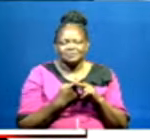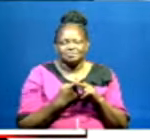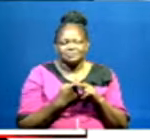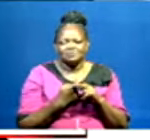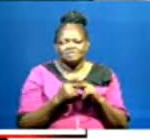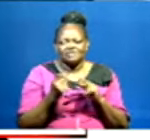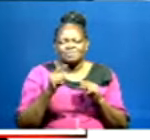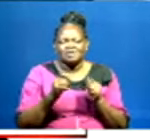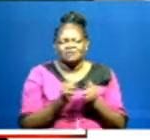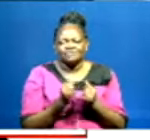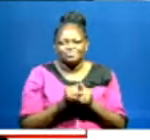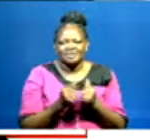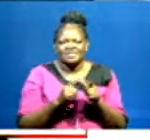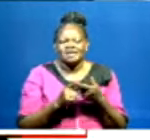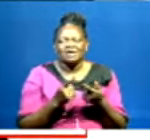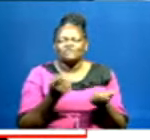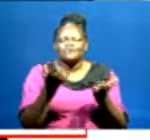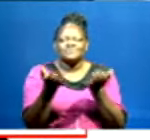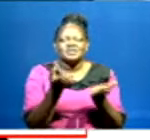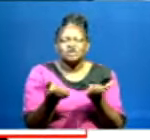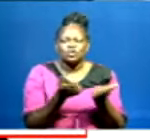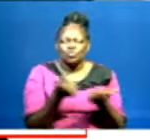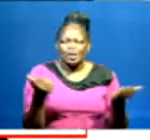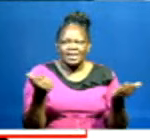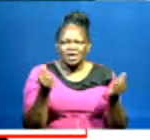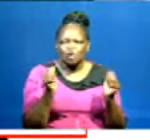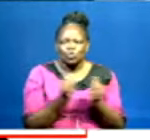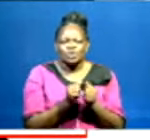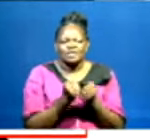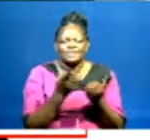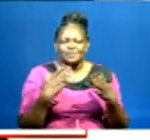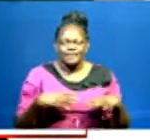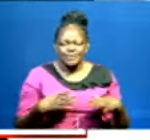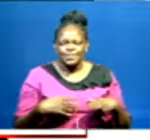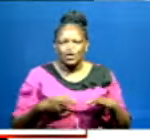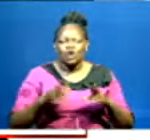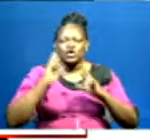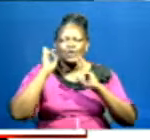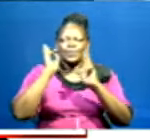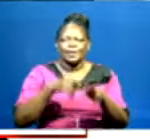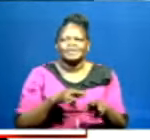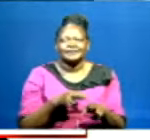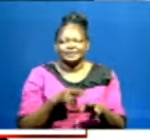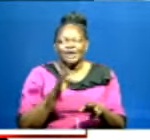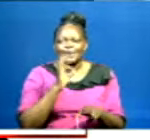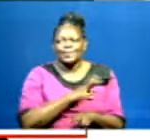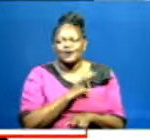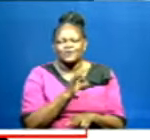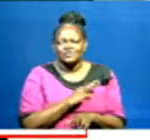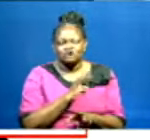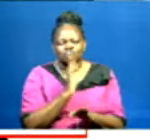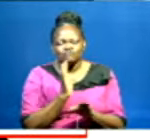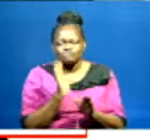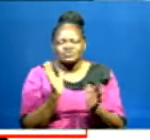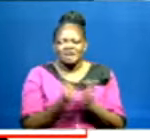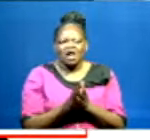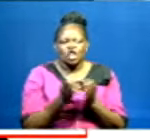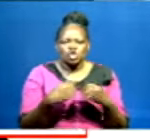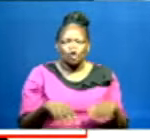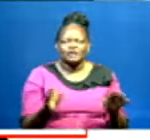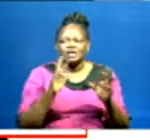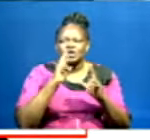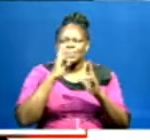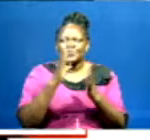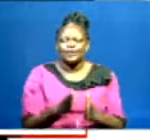to booming business, with traders reporting profits as losses. Our reporter